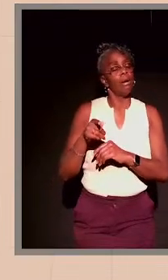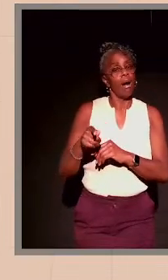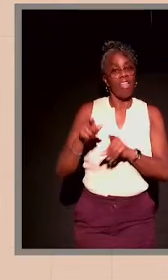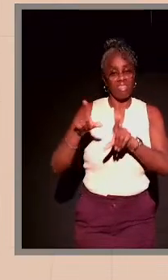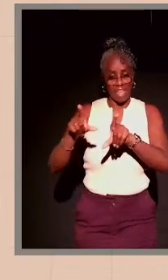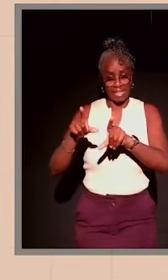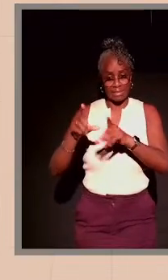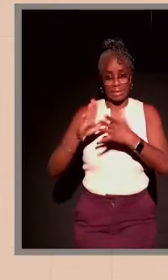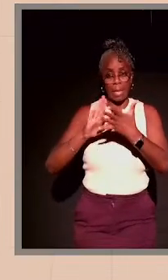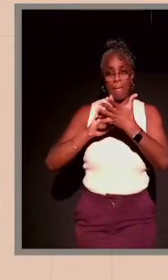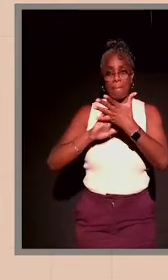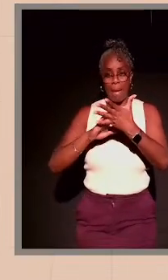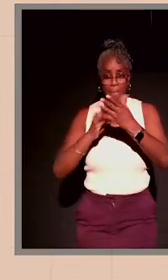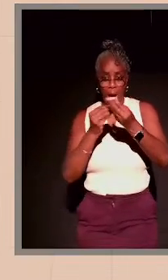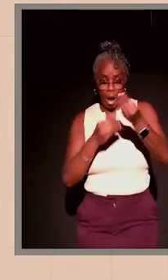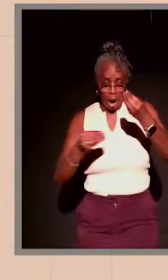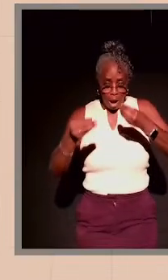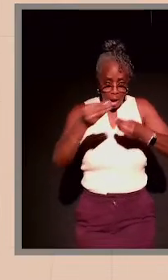mapper.